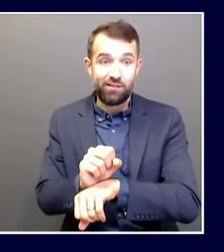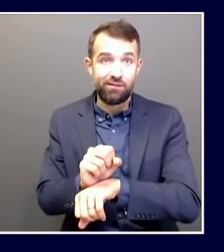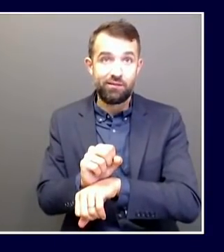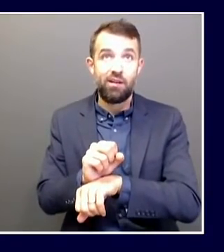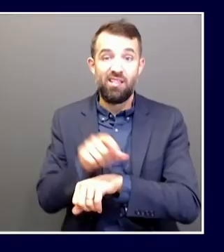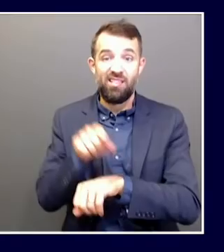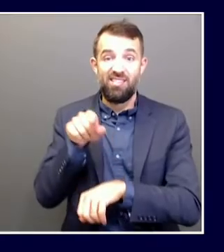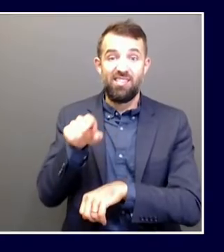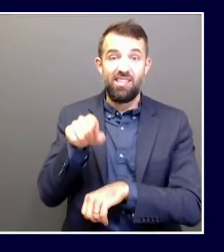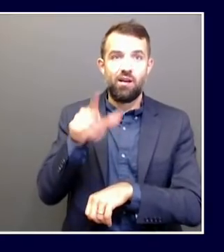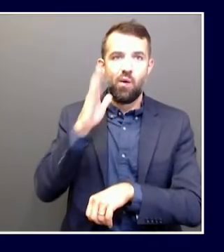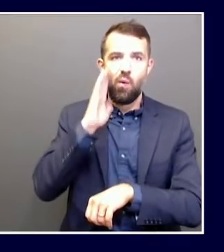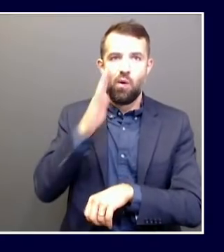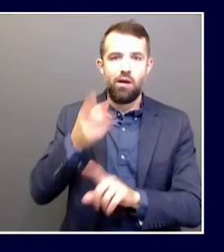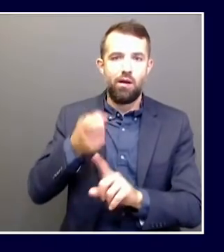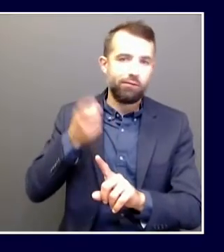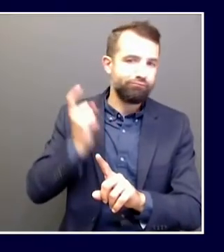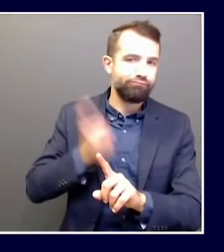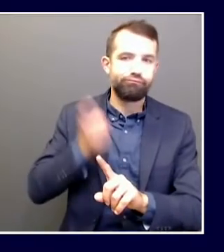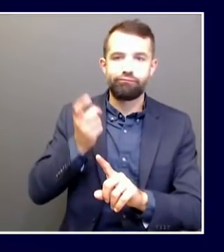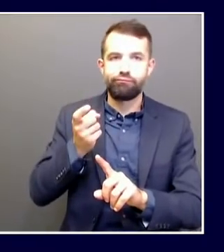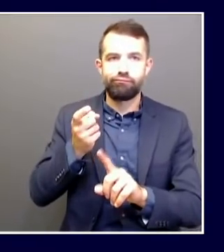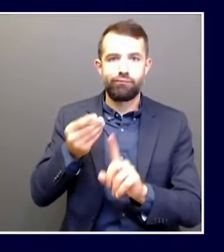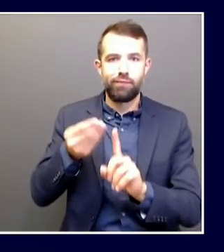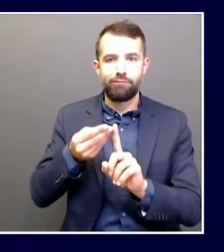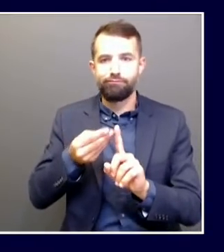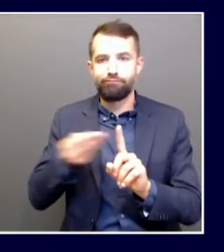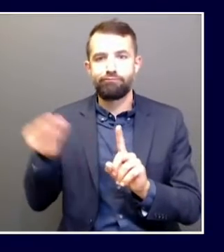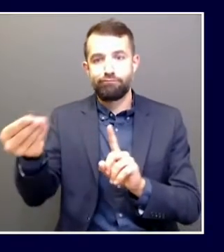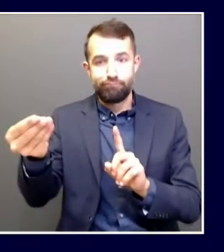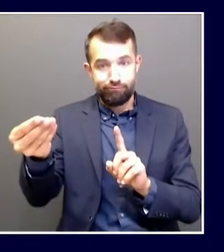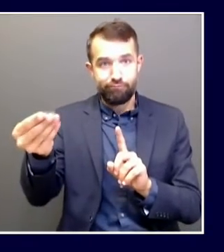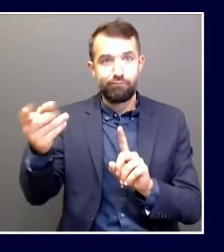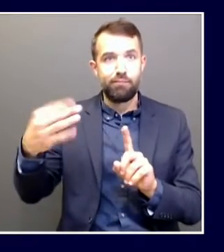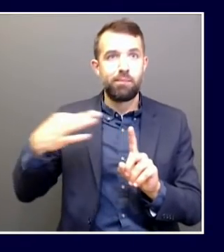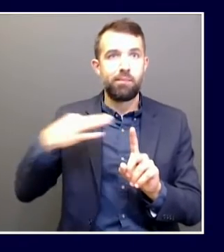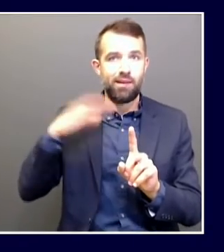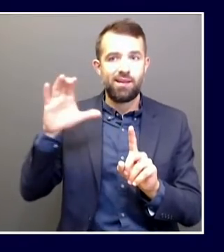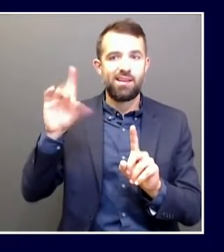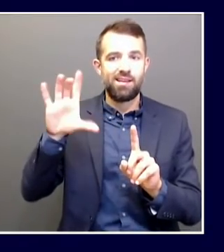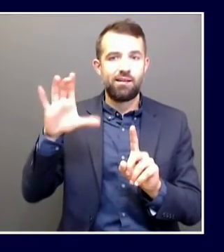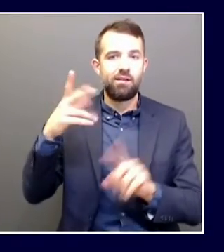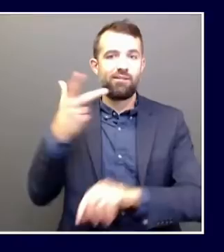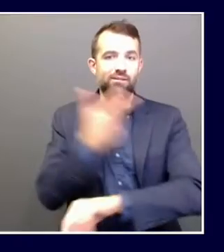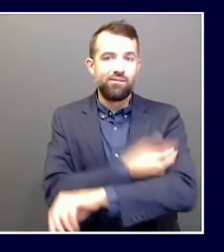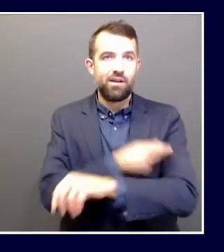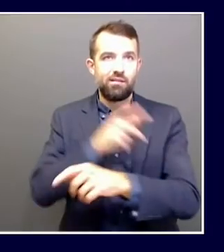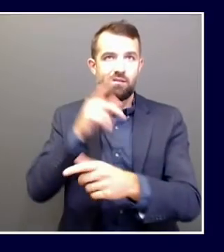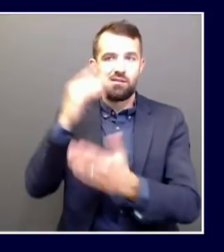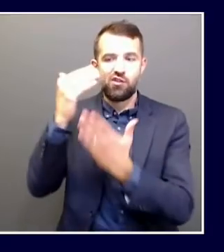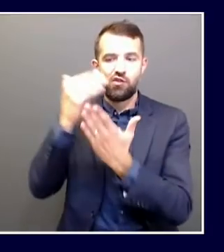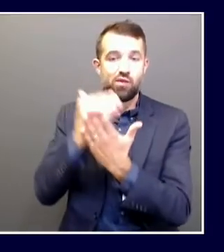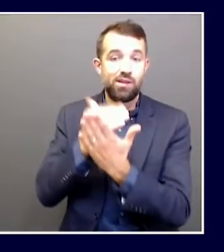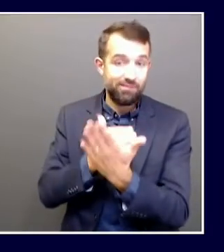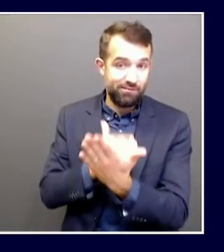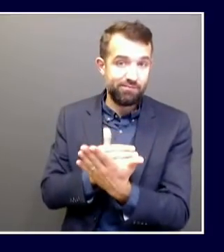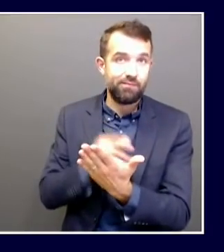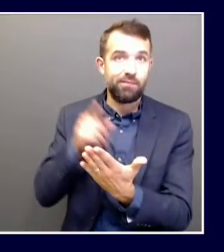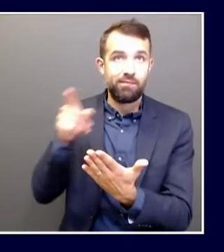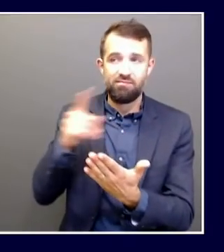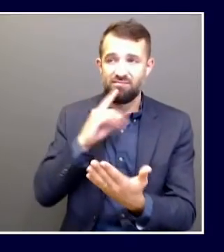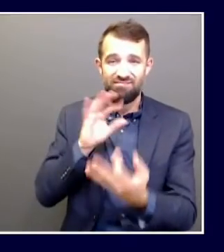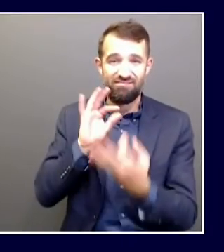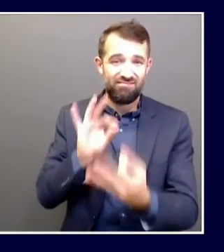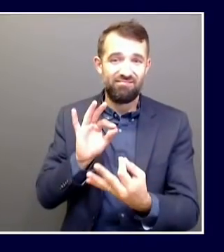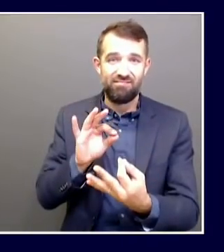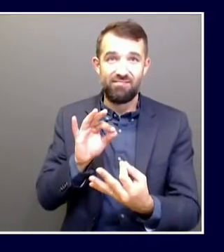our Maine CDC vaccination registry. And as a result of some of those improvements, we've actually seen providers who have said, oh, I want